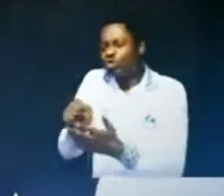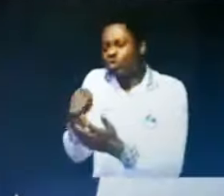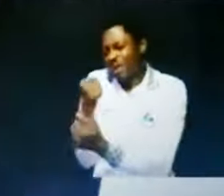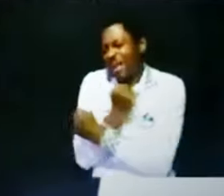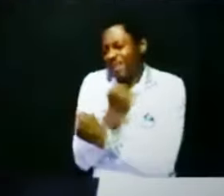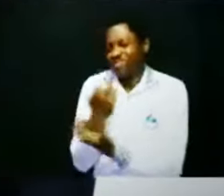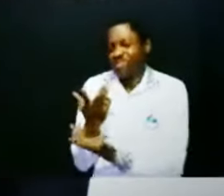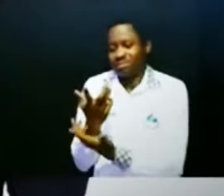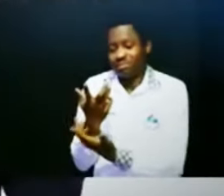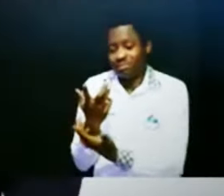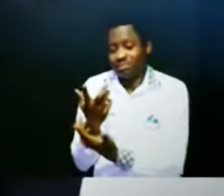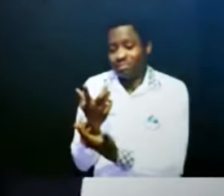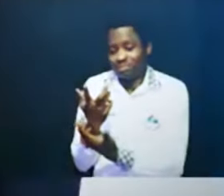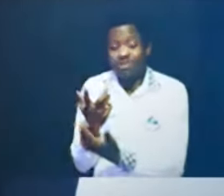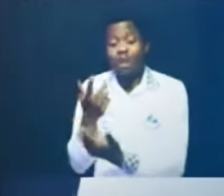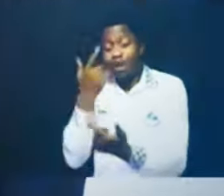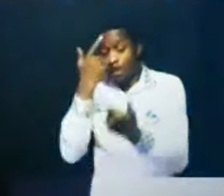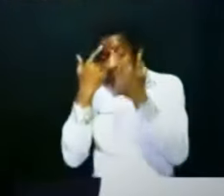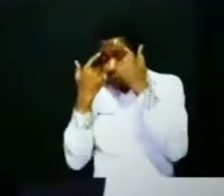But